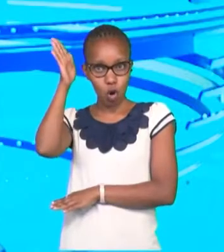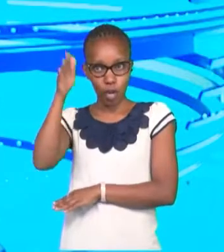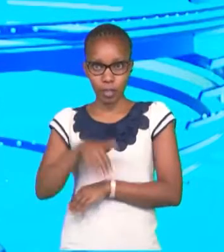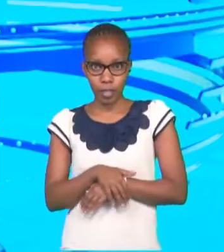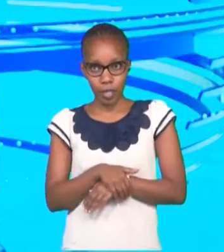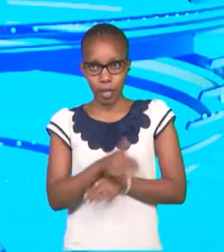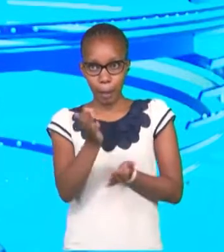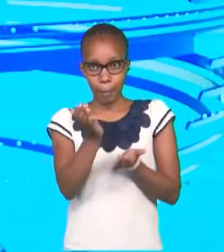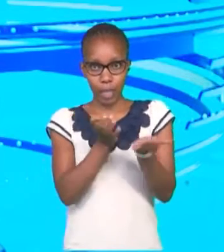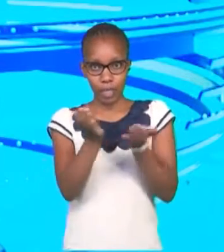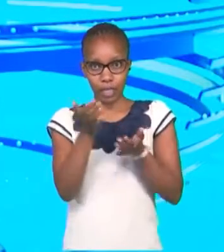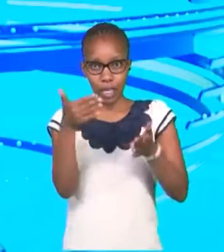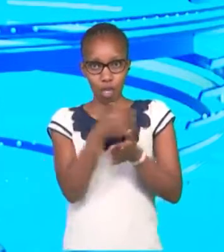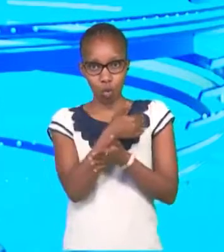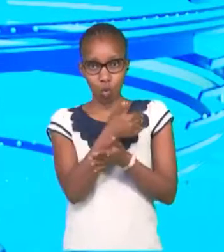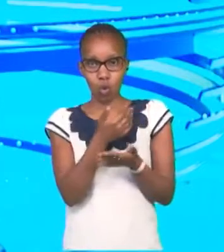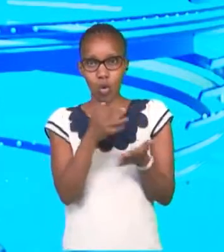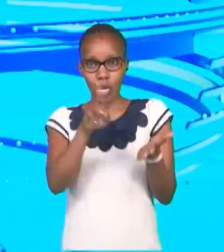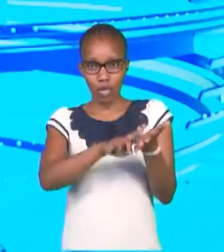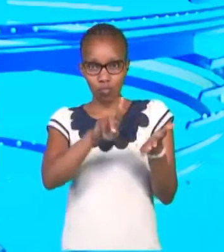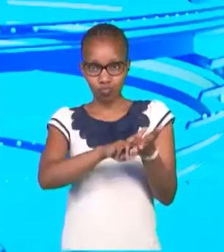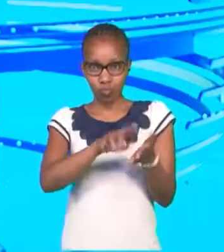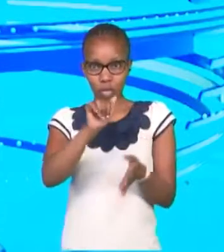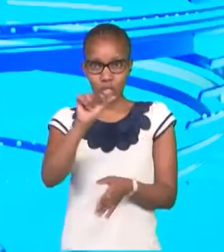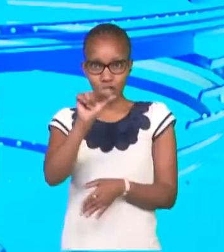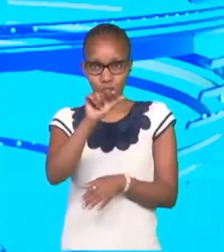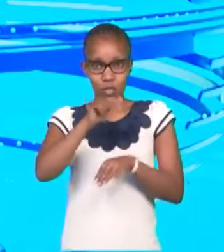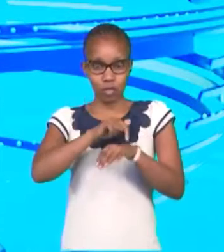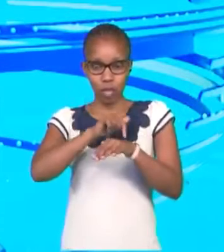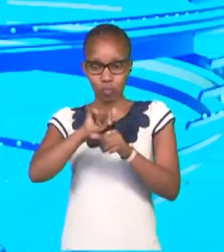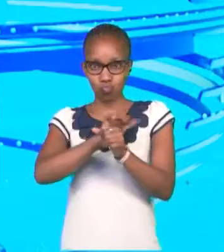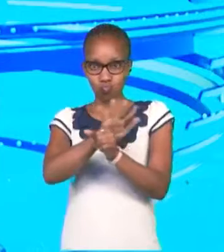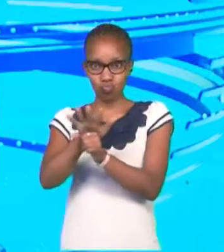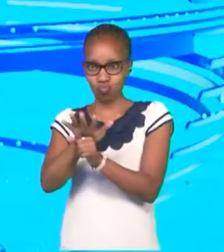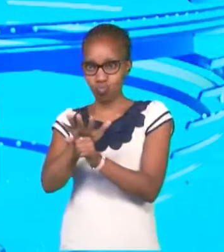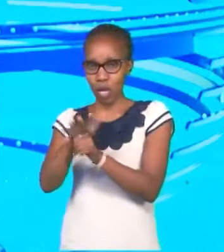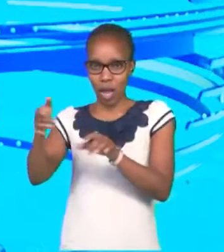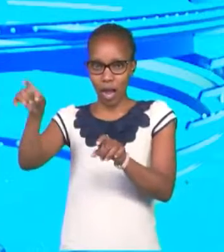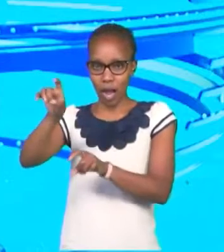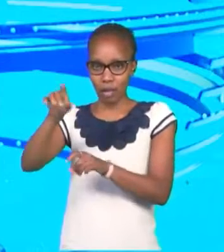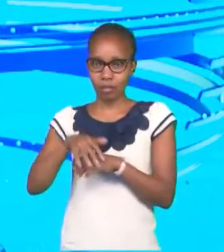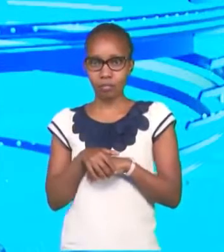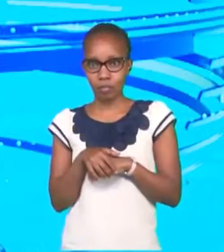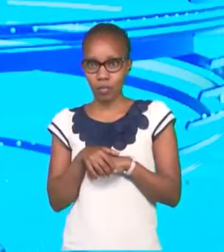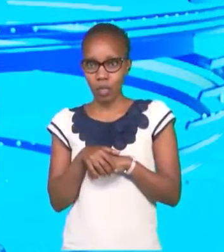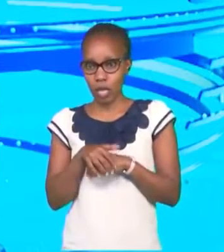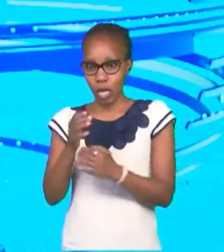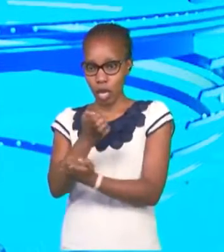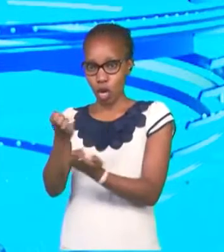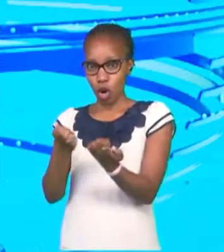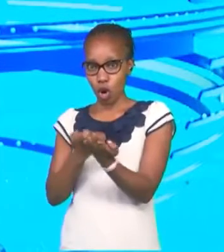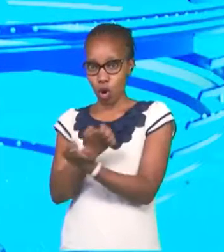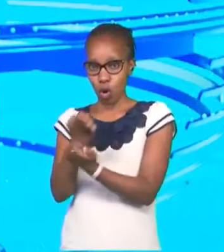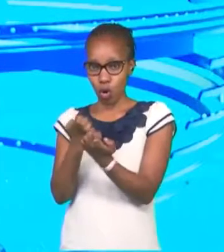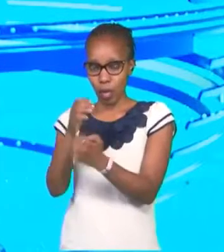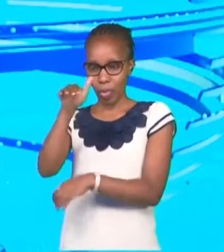New businesses registration at the Attorney General's office during the COVID-19 era surged by more than half as the economic fallout